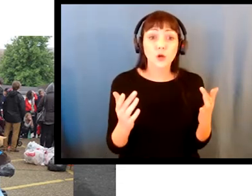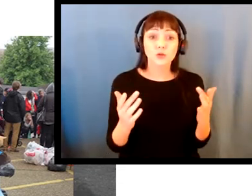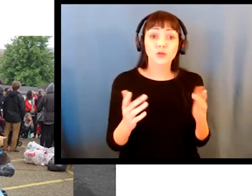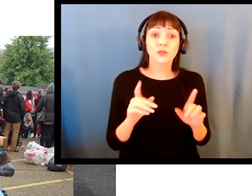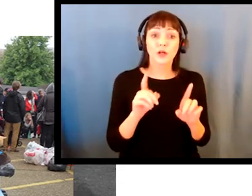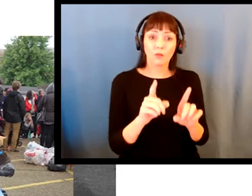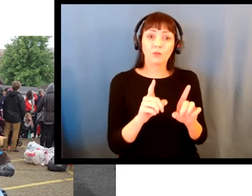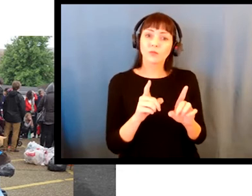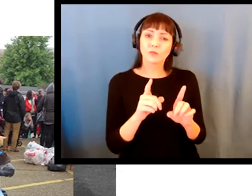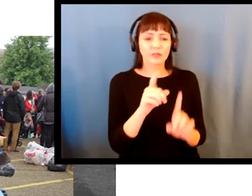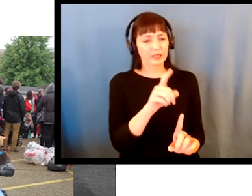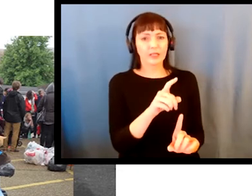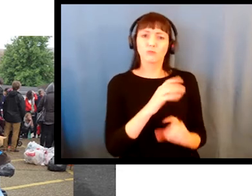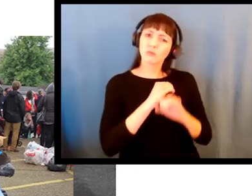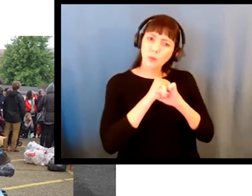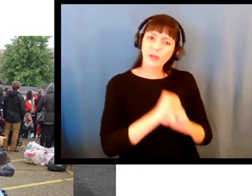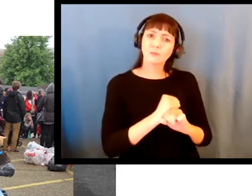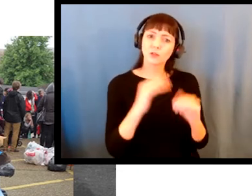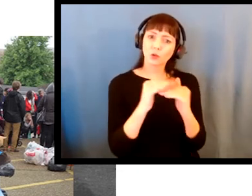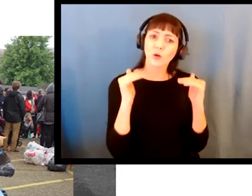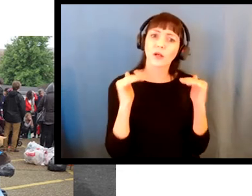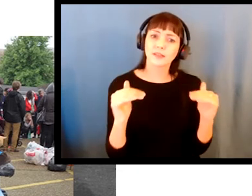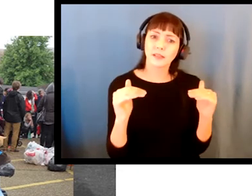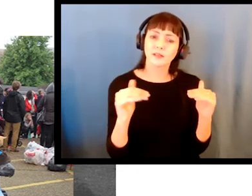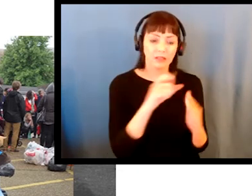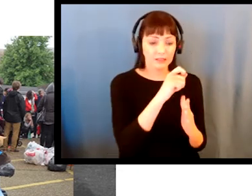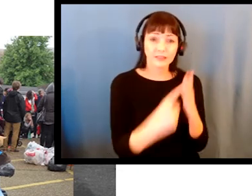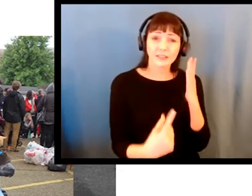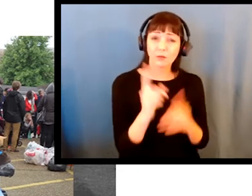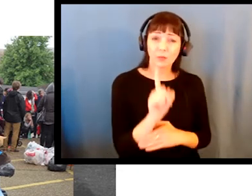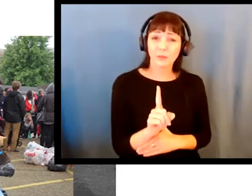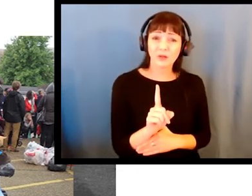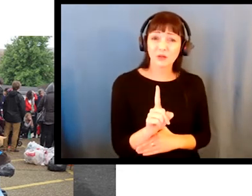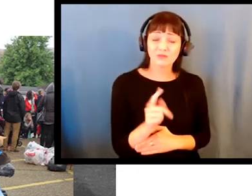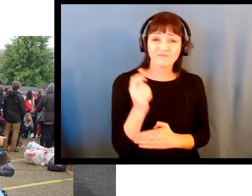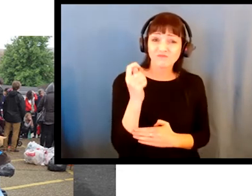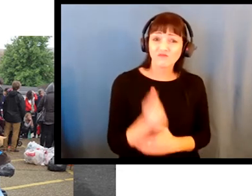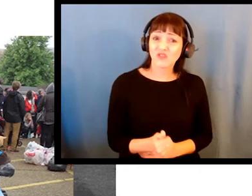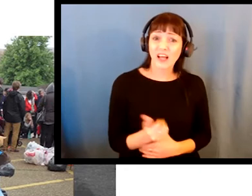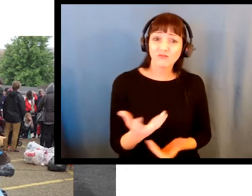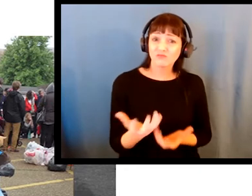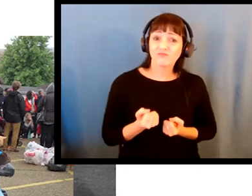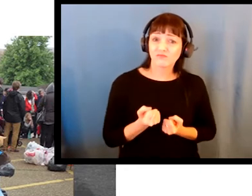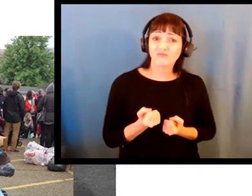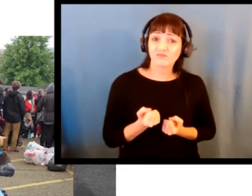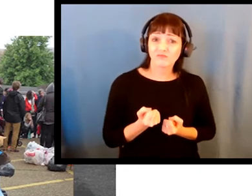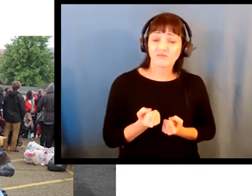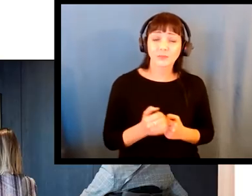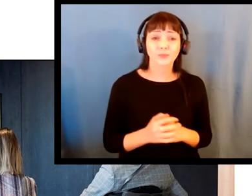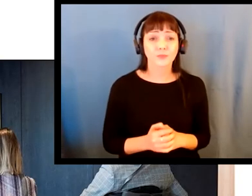and convey an institutional commitment to equality that disabled people very rarely experience in the public